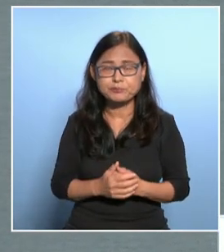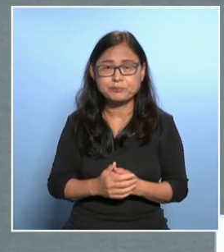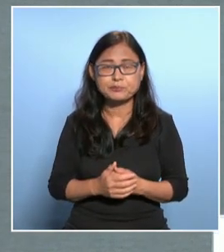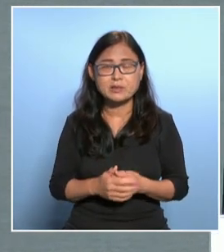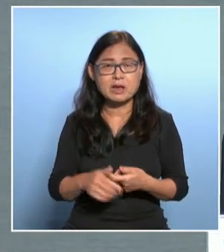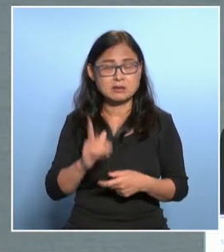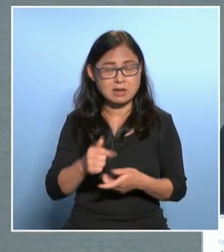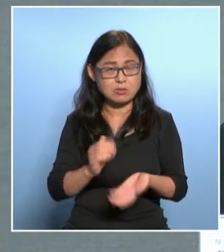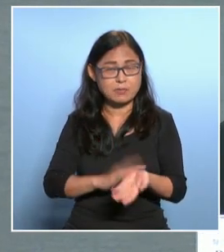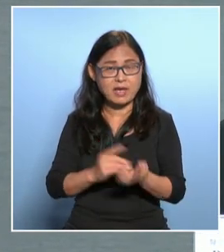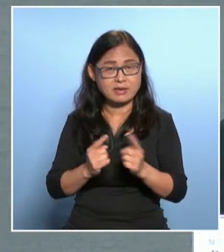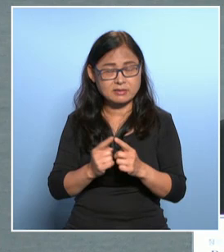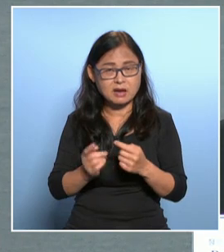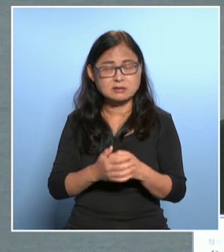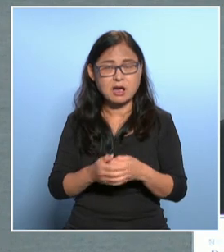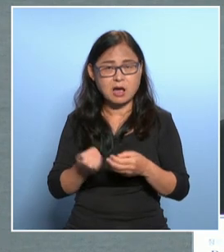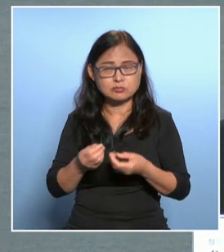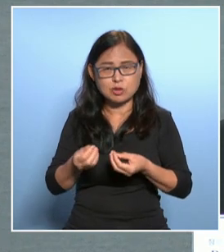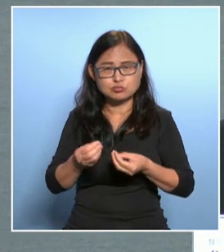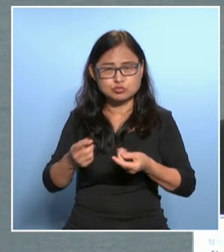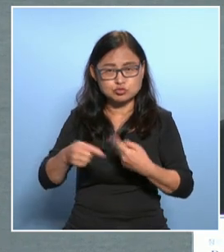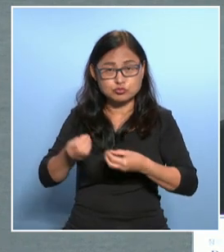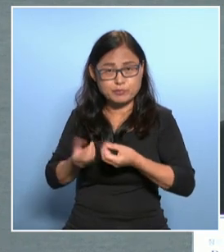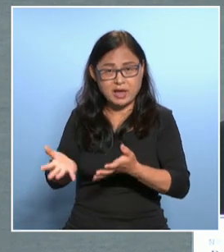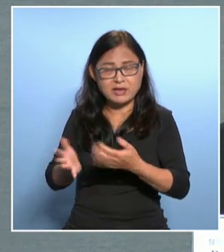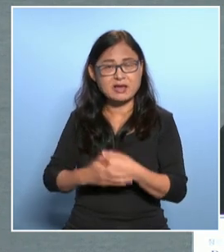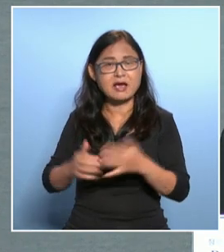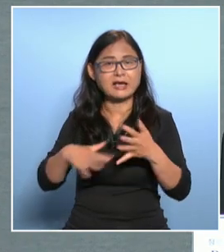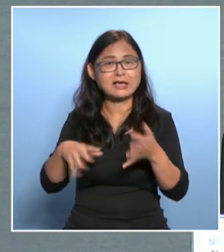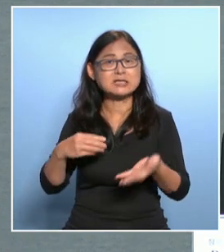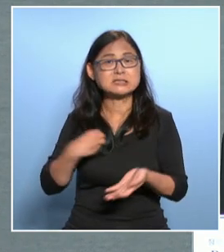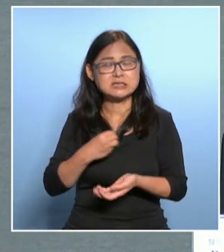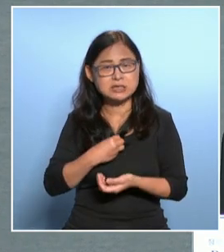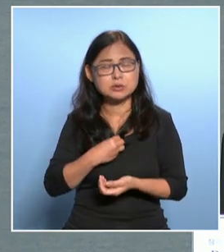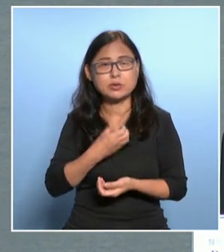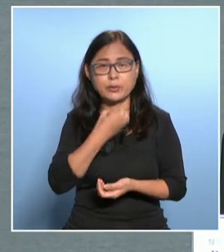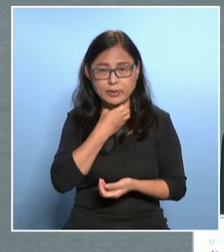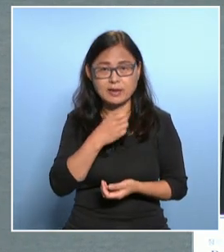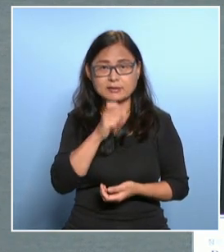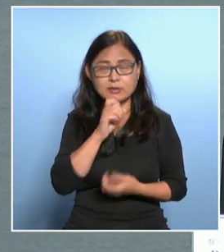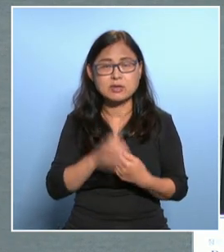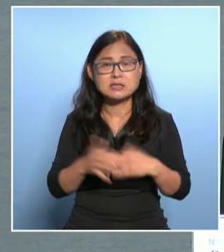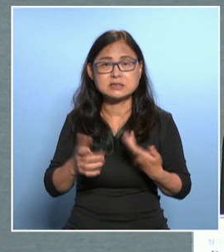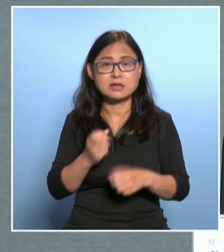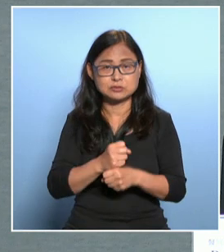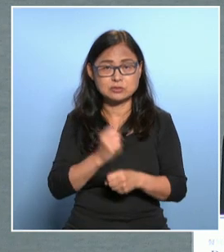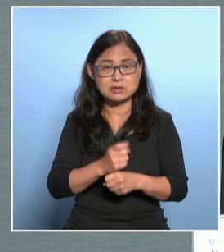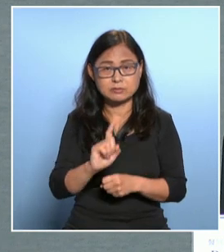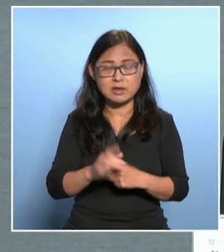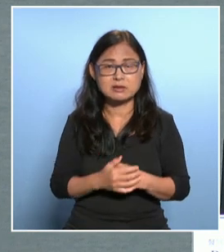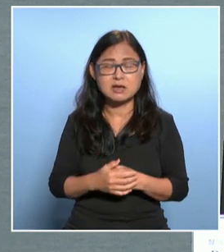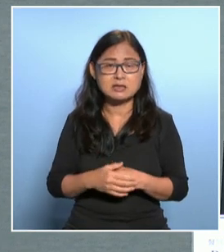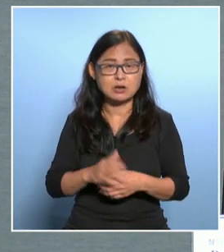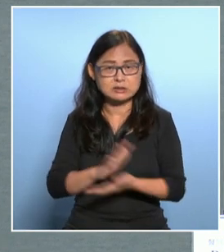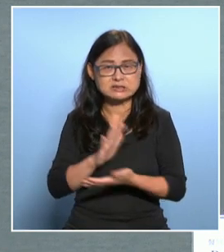Yes, we are aware of this problem, that there are far more old cases than new cases. So we need to triage them to the